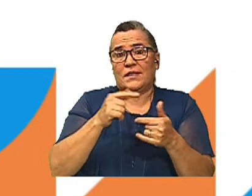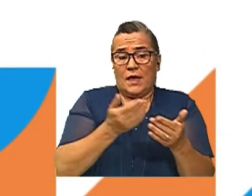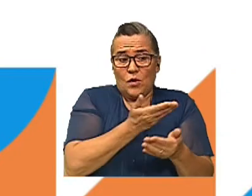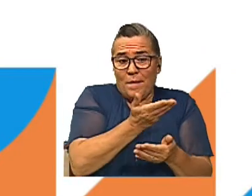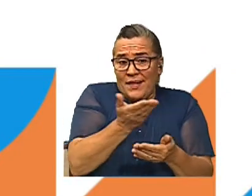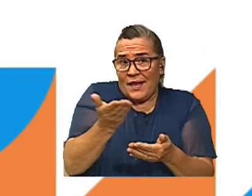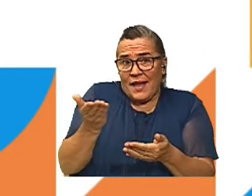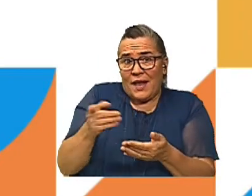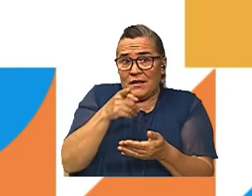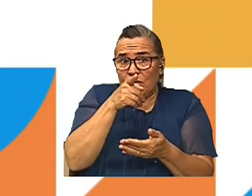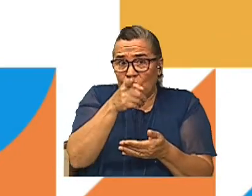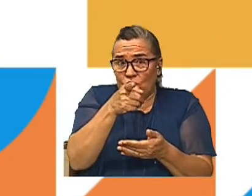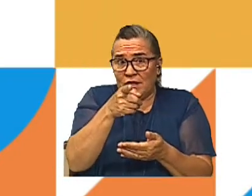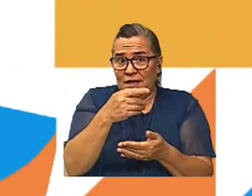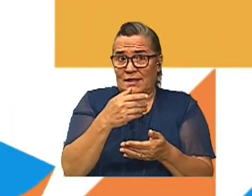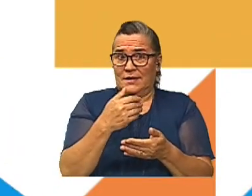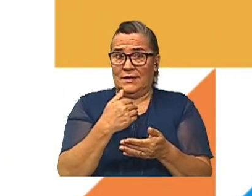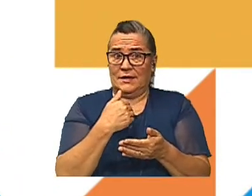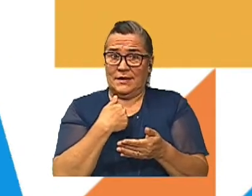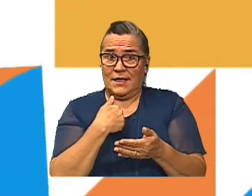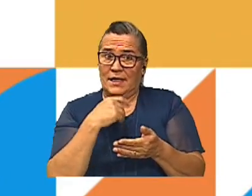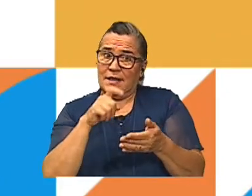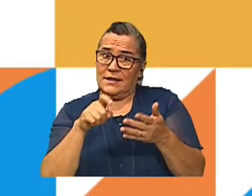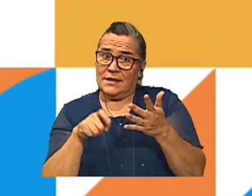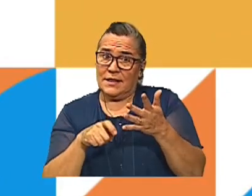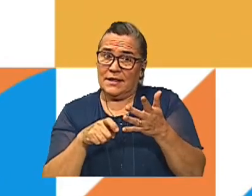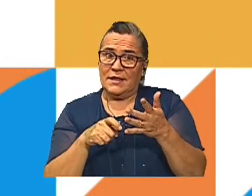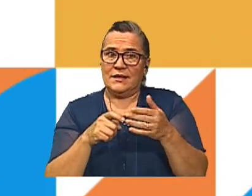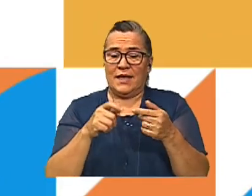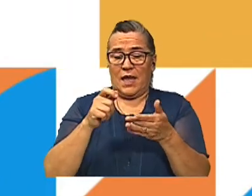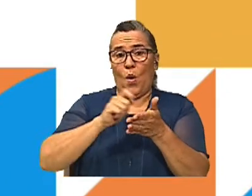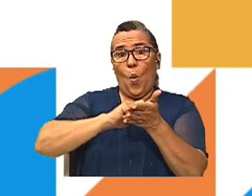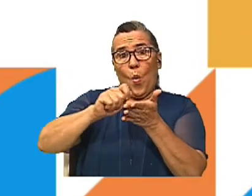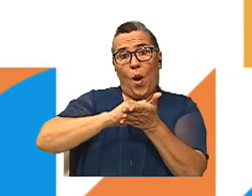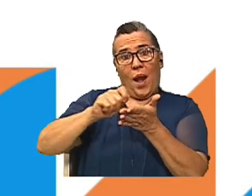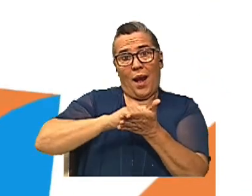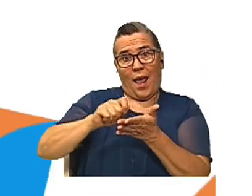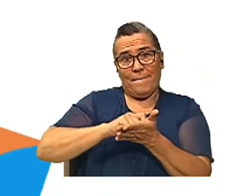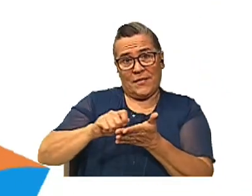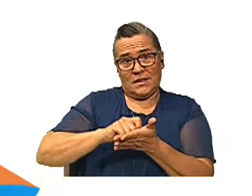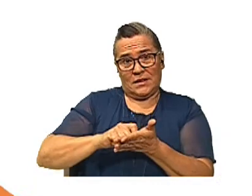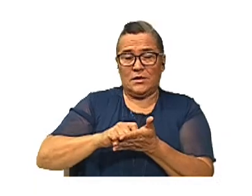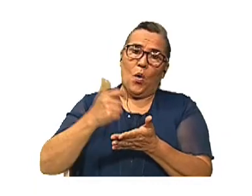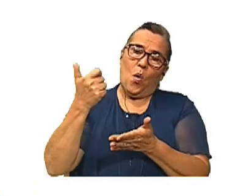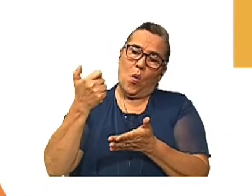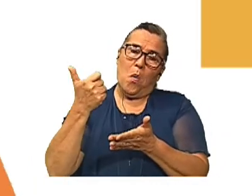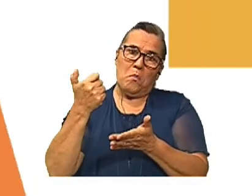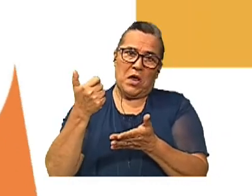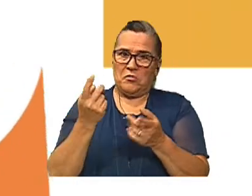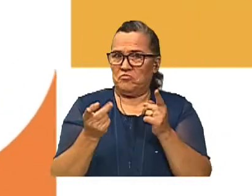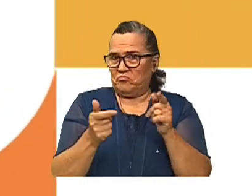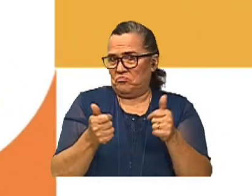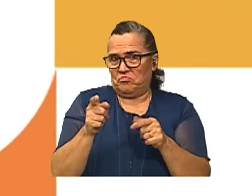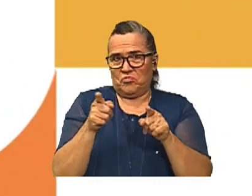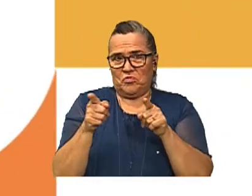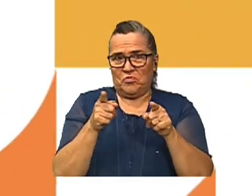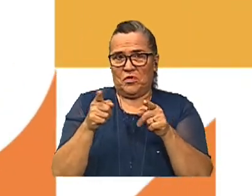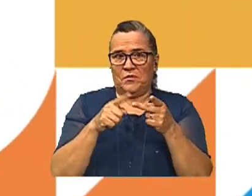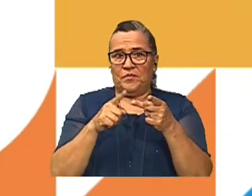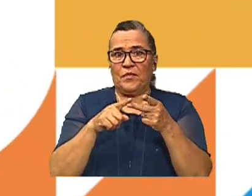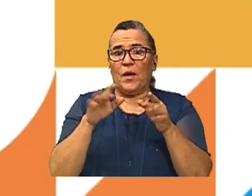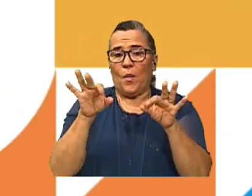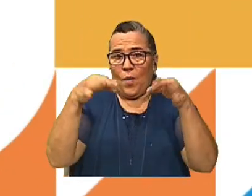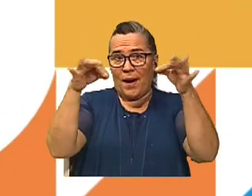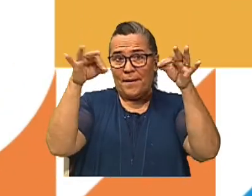to need are the following. You're going to need a pencil or a pen, a sheet of